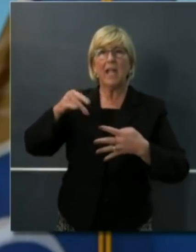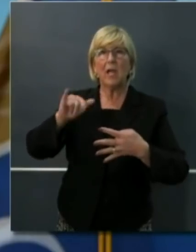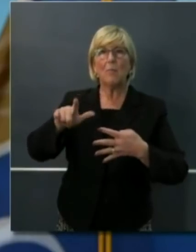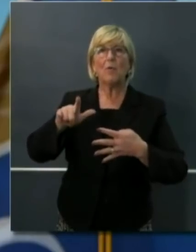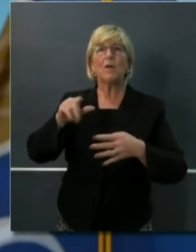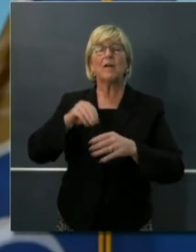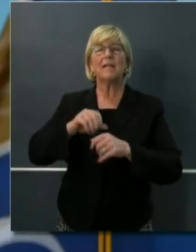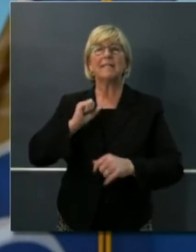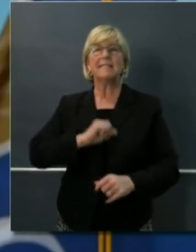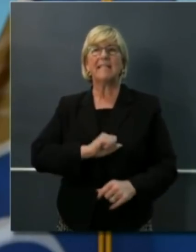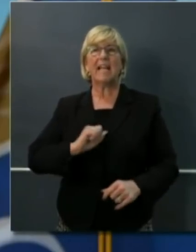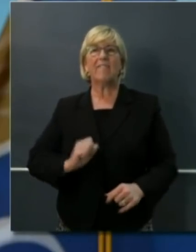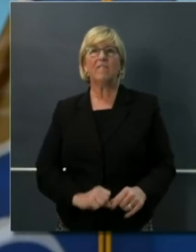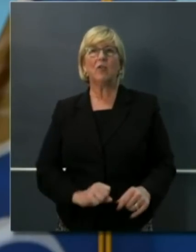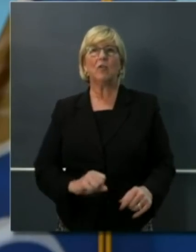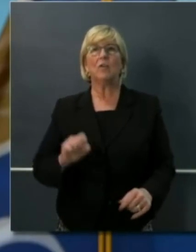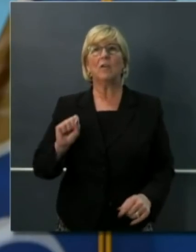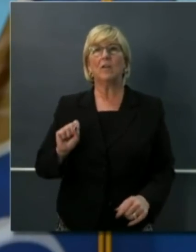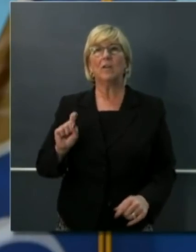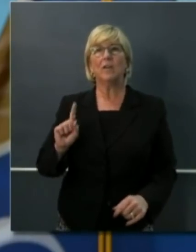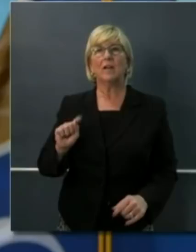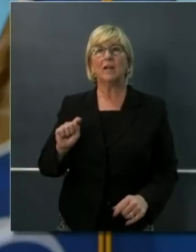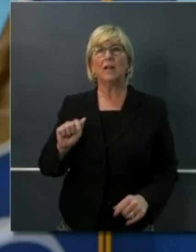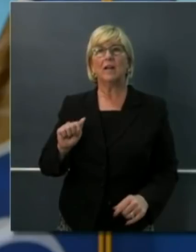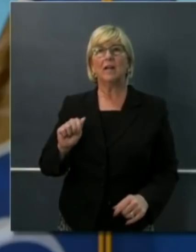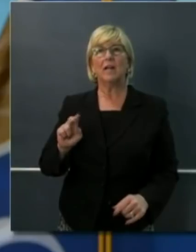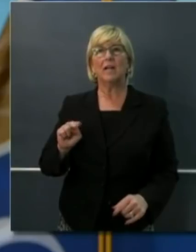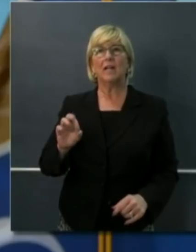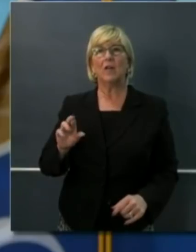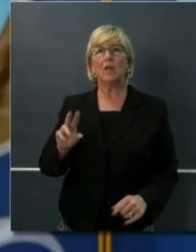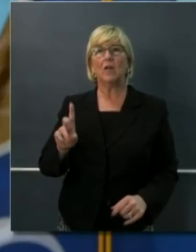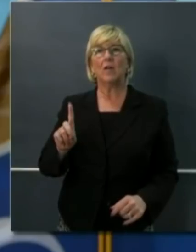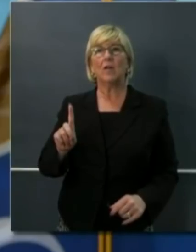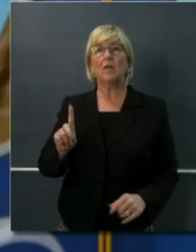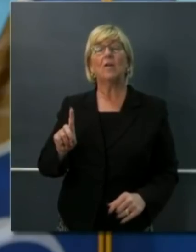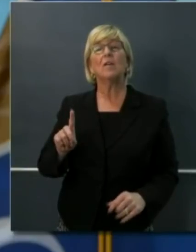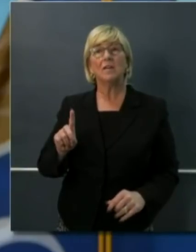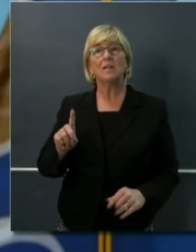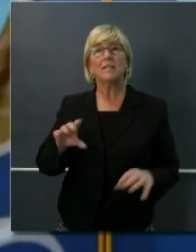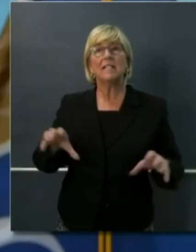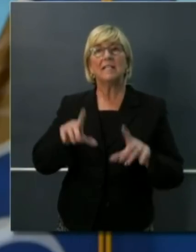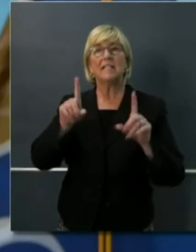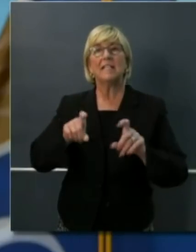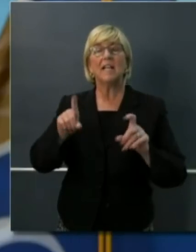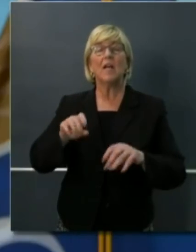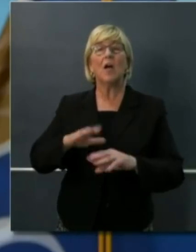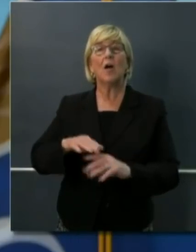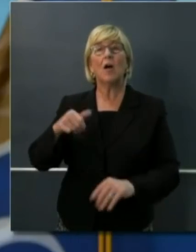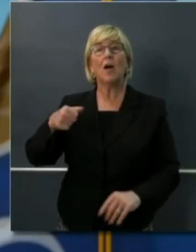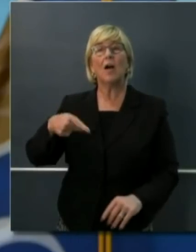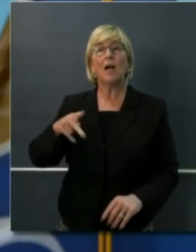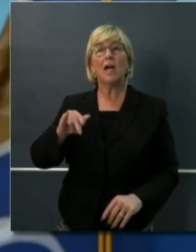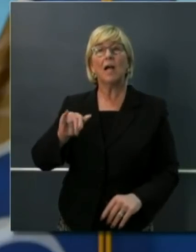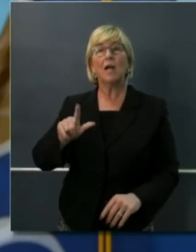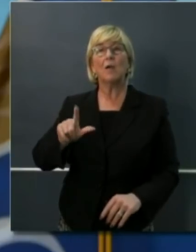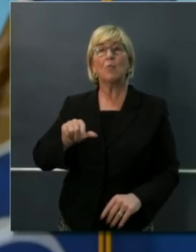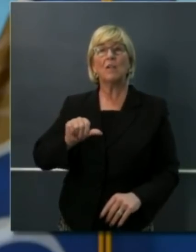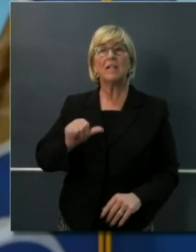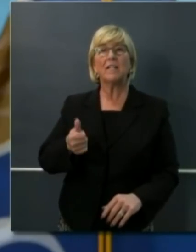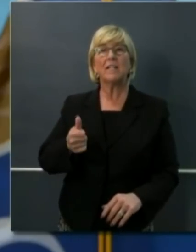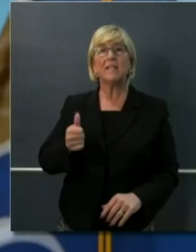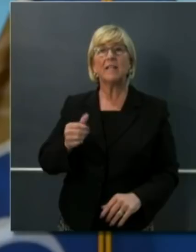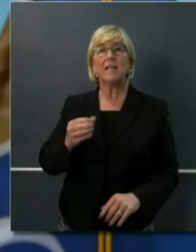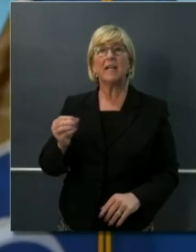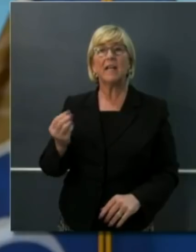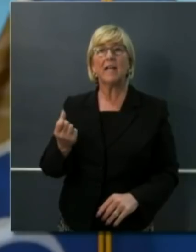Clara, 3,300 or so tests, and then on April 10th and 11th in partnership down in Southern California at